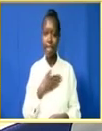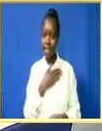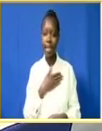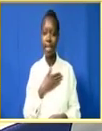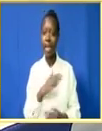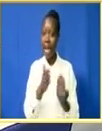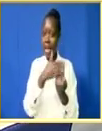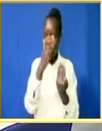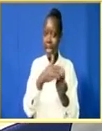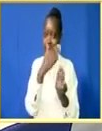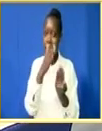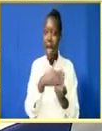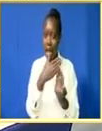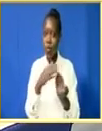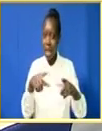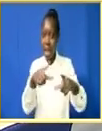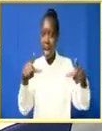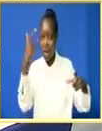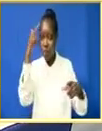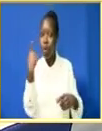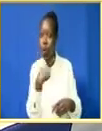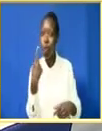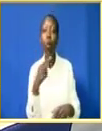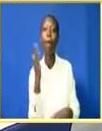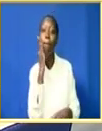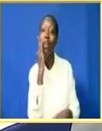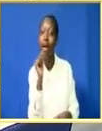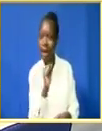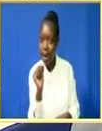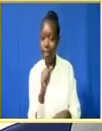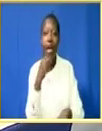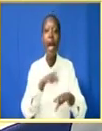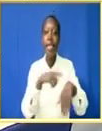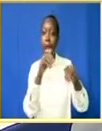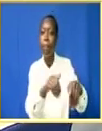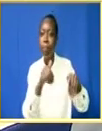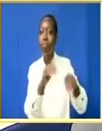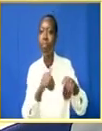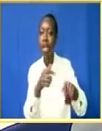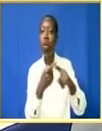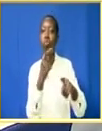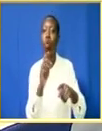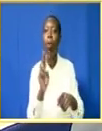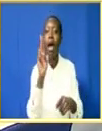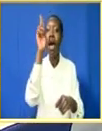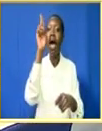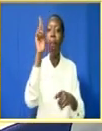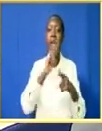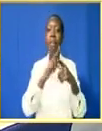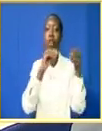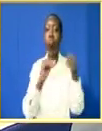Yes, I learned a lot in the previous lesson. Because once you cultivate it from top going down, just that